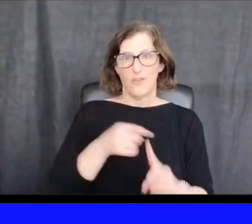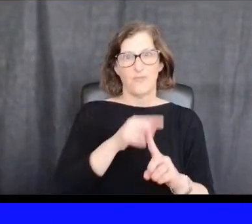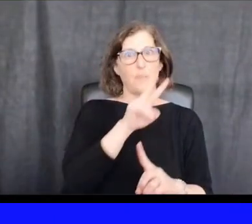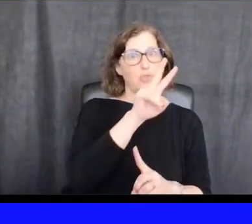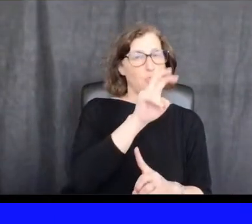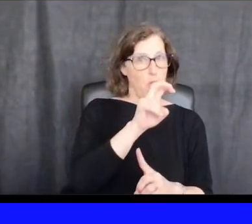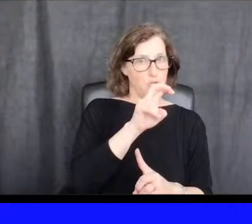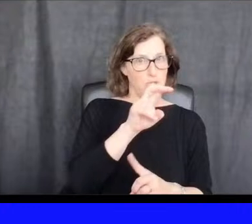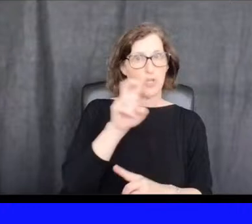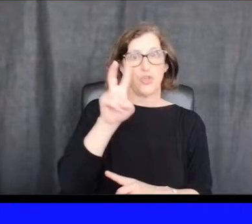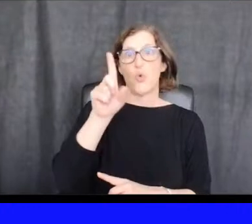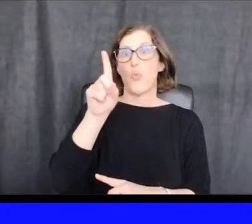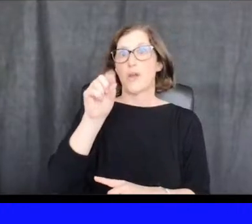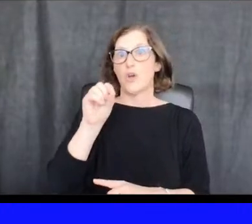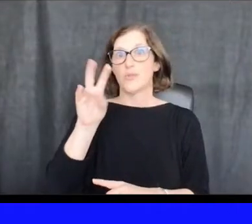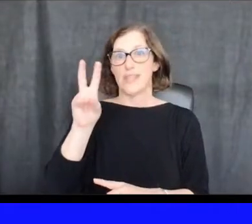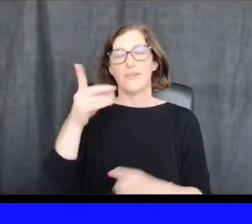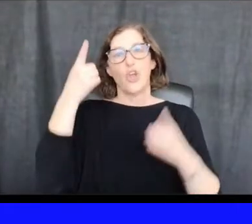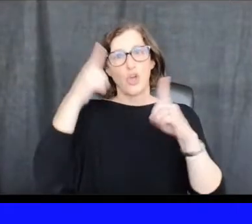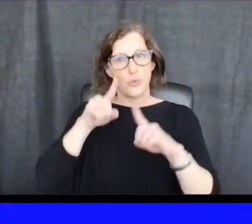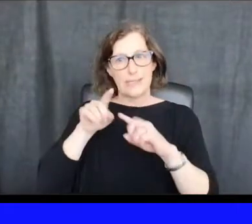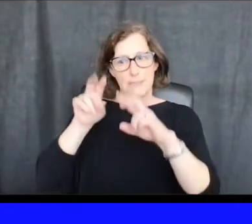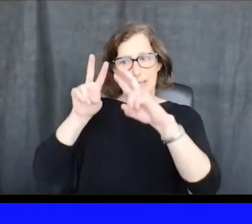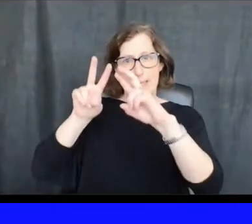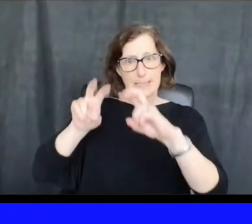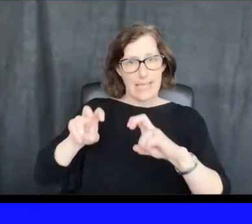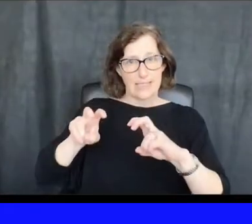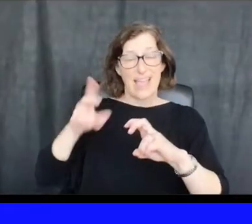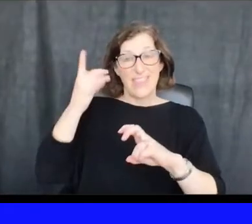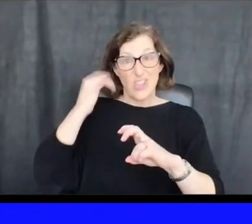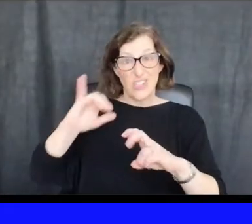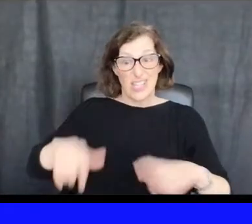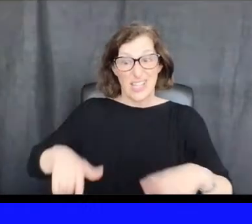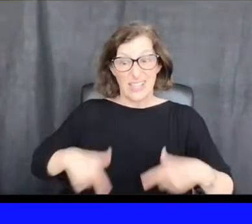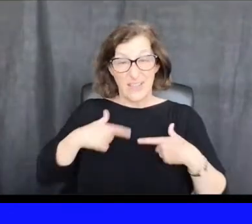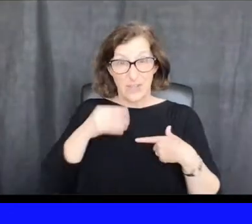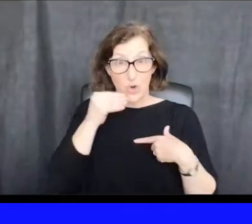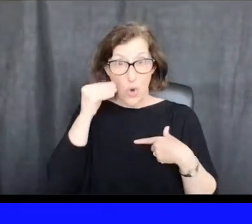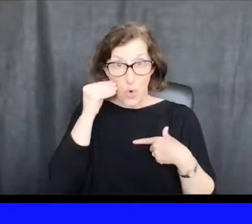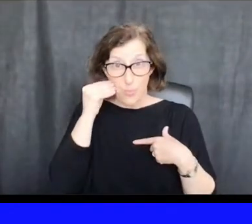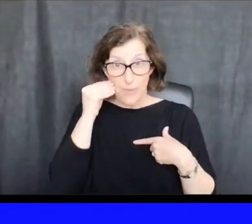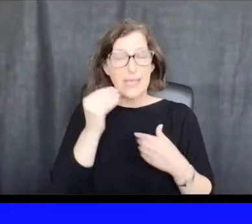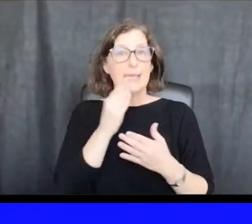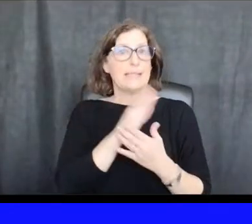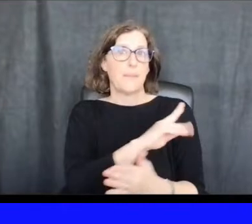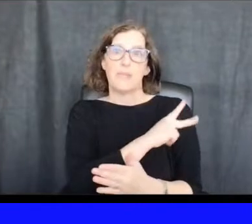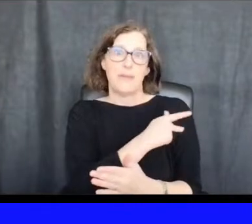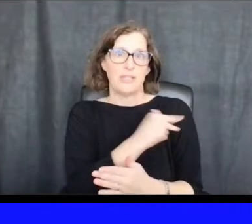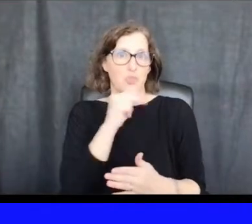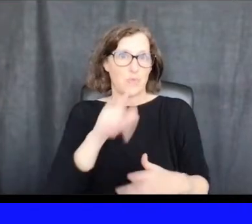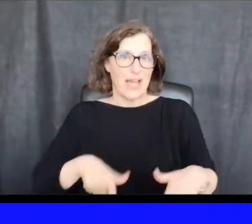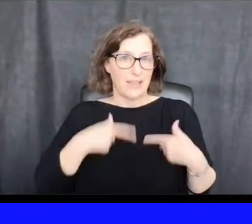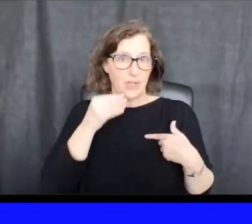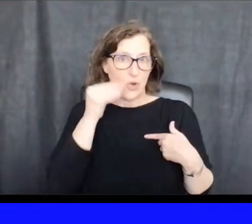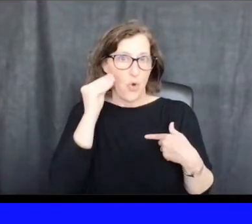their medication, and wound care. And in most of the categories, we were able to get most of